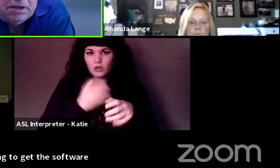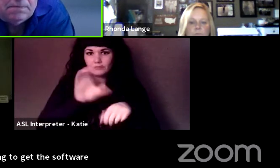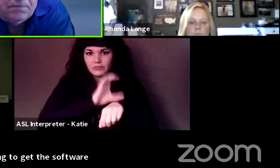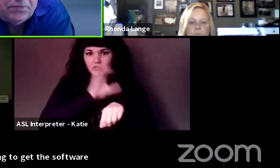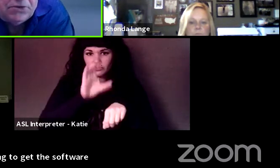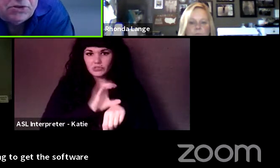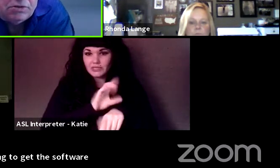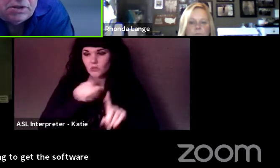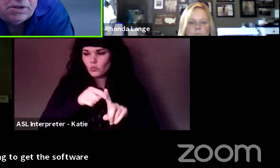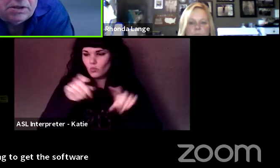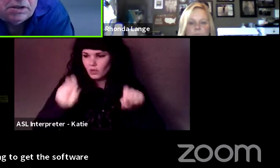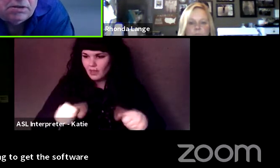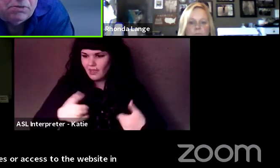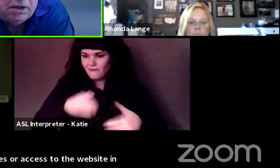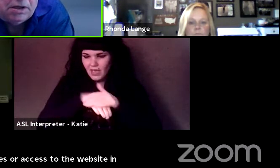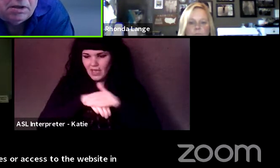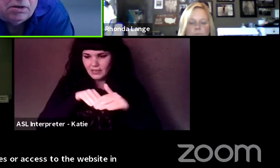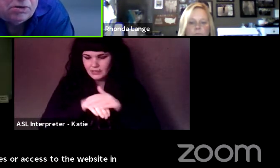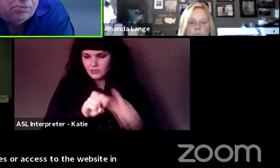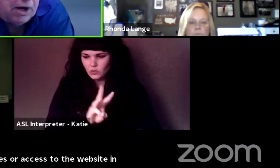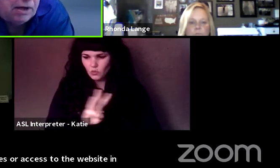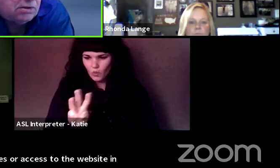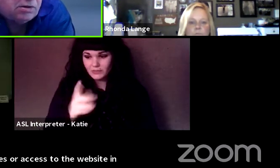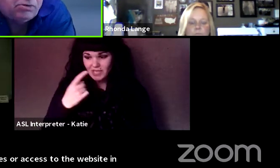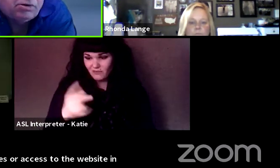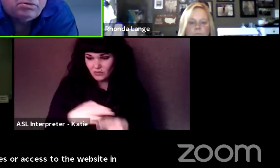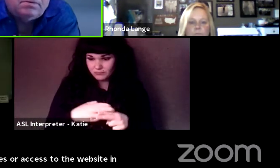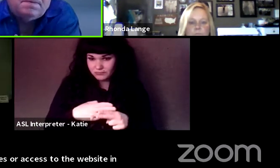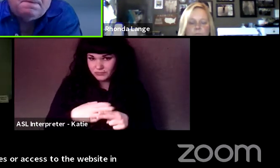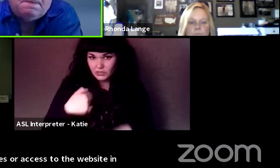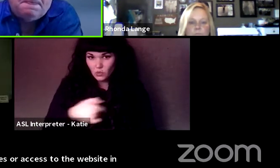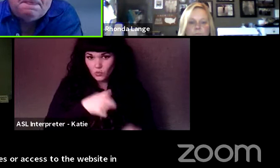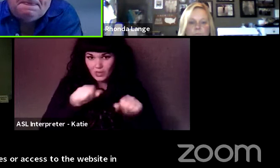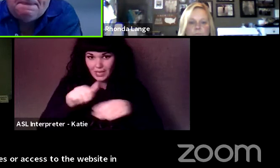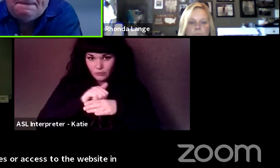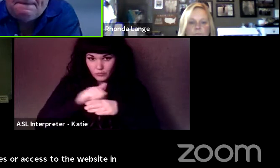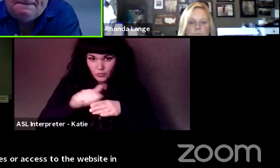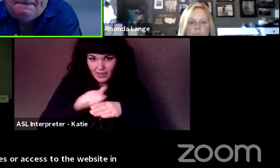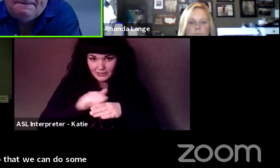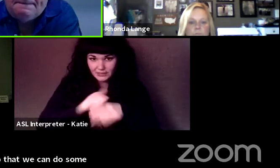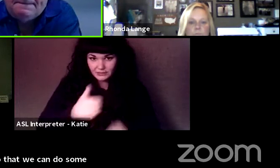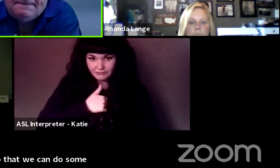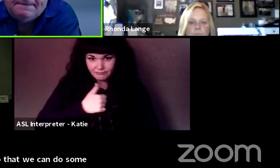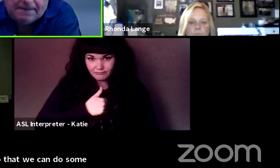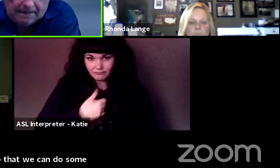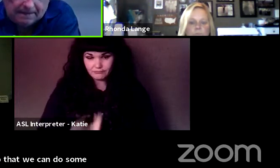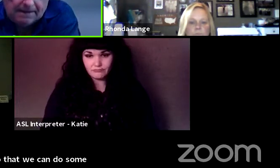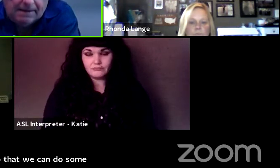interim, so that we can do some practice on our own?